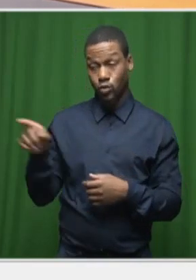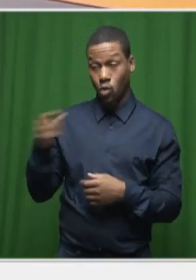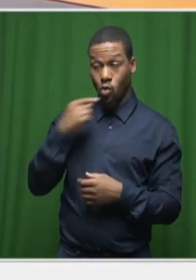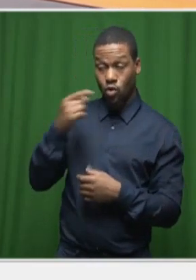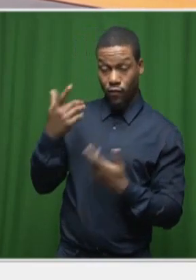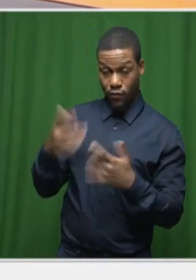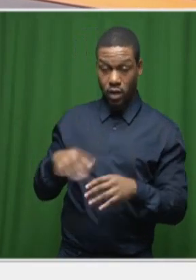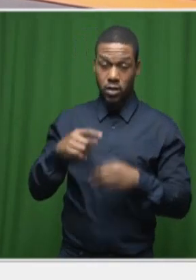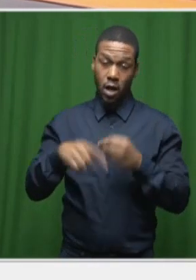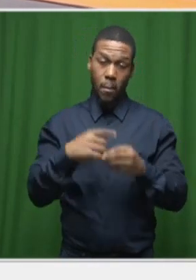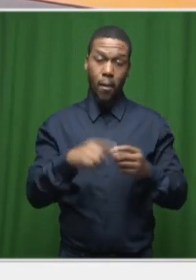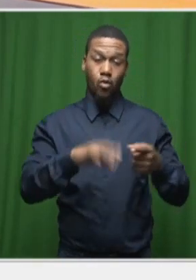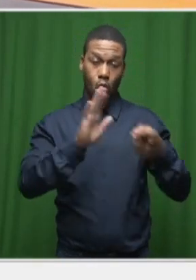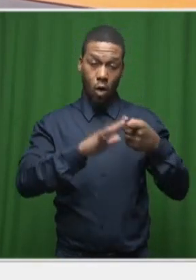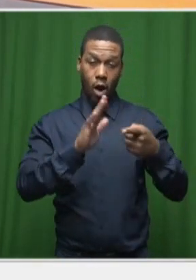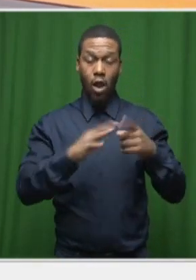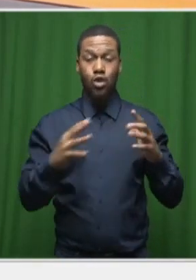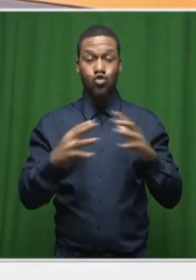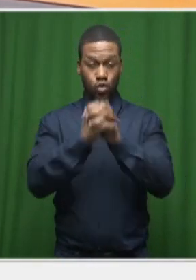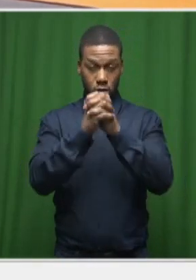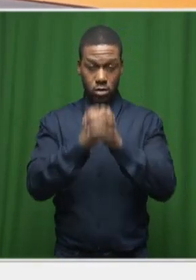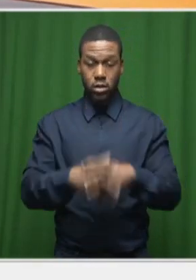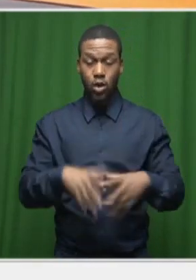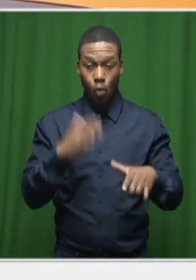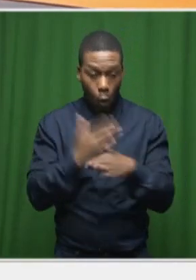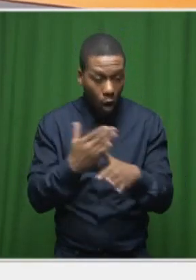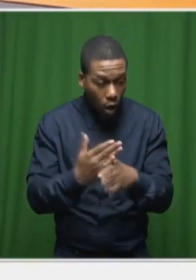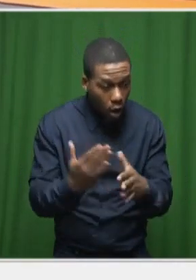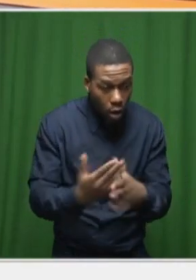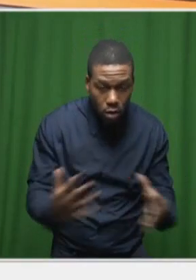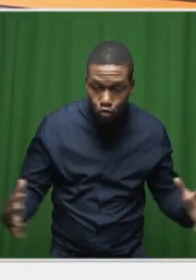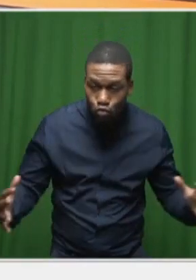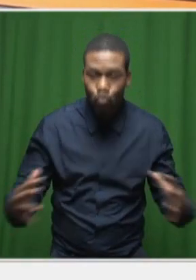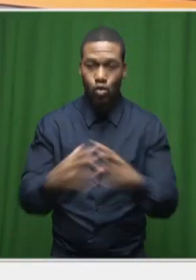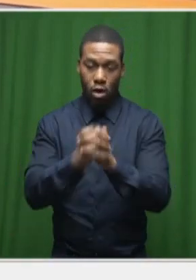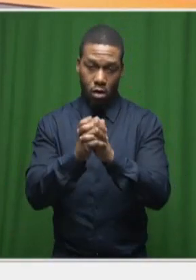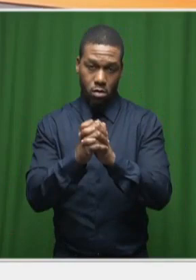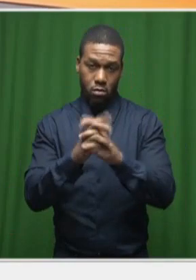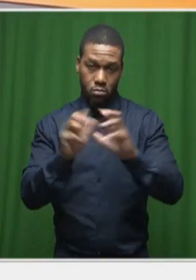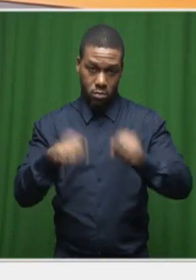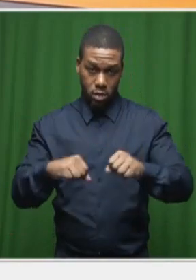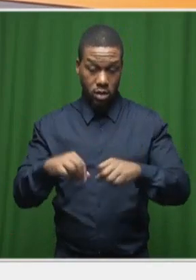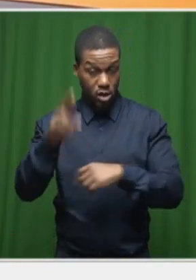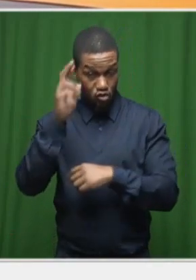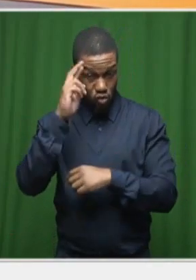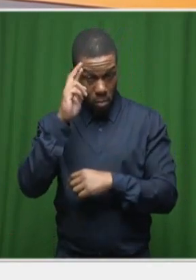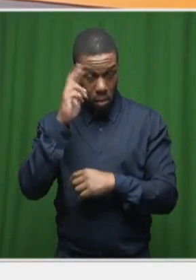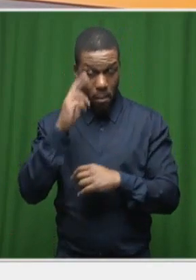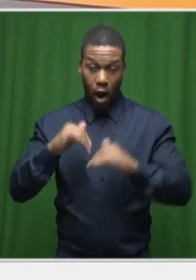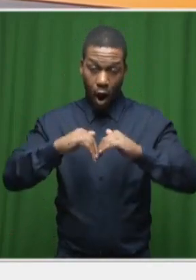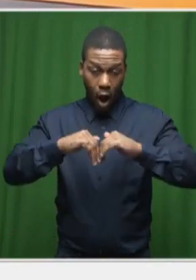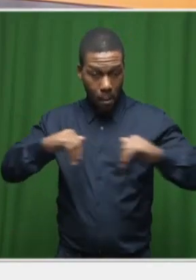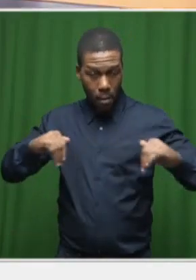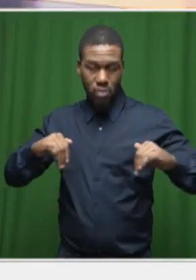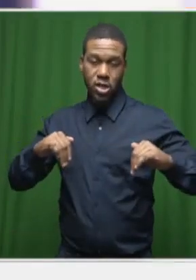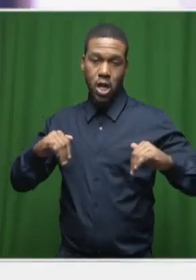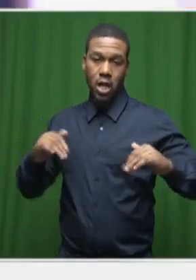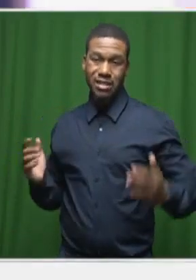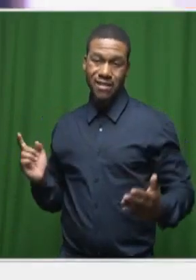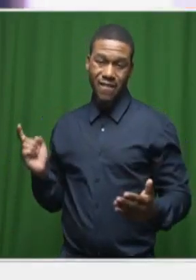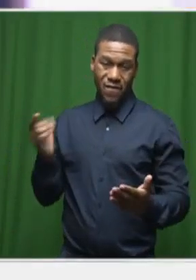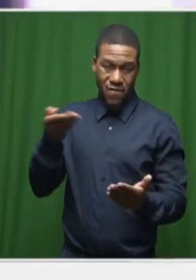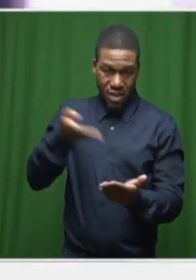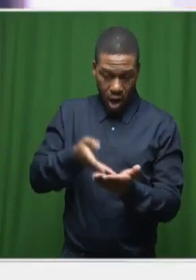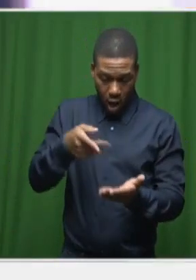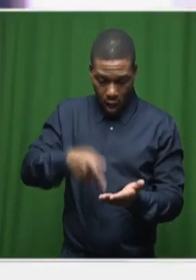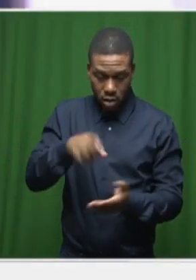working together, something about, remember that the system, the colonial crew, when they walked into our land, they